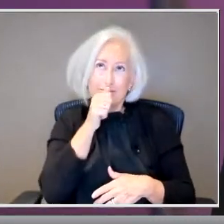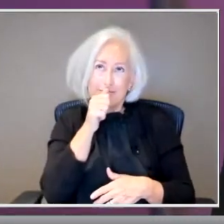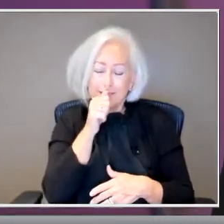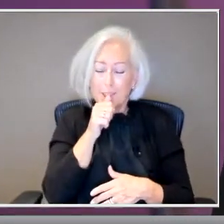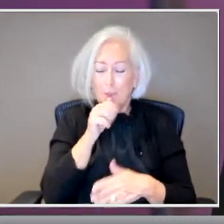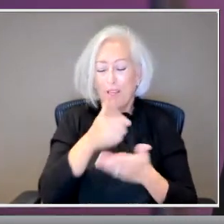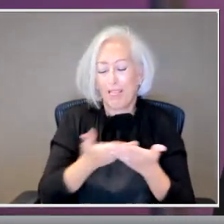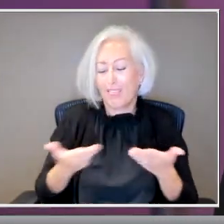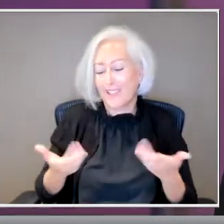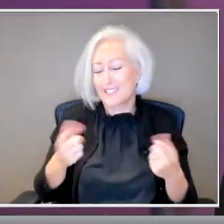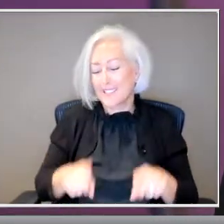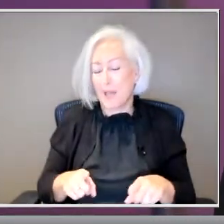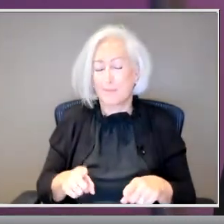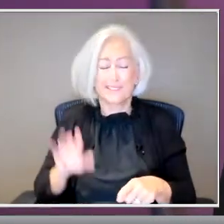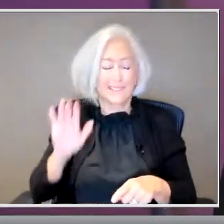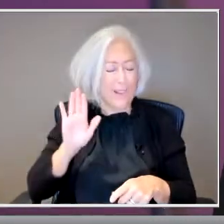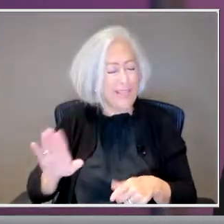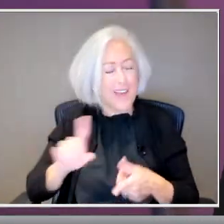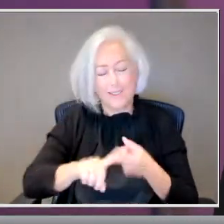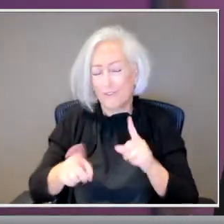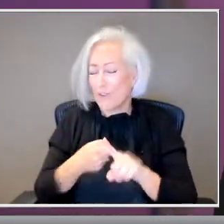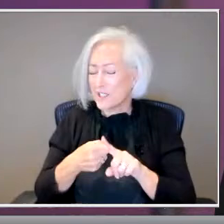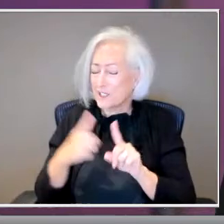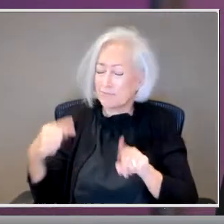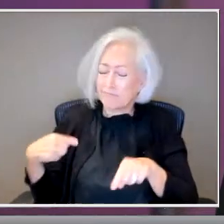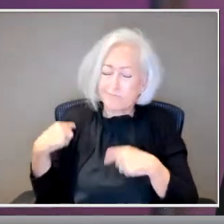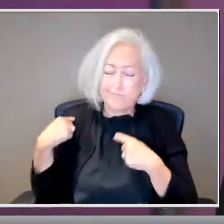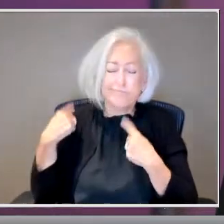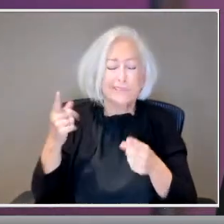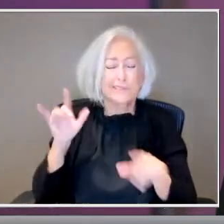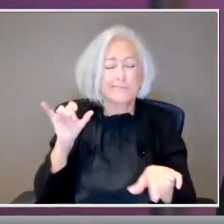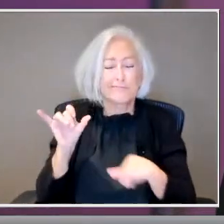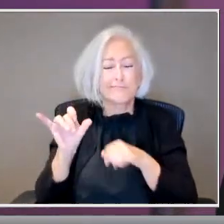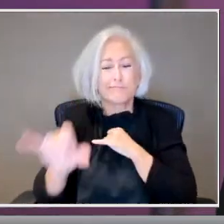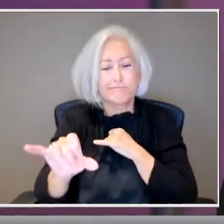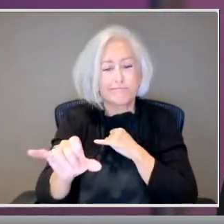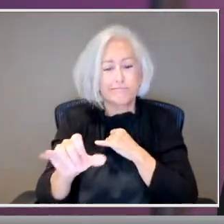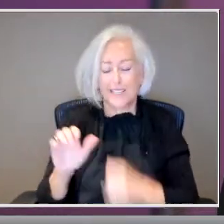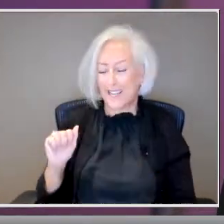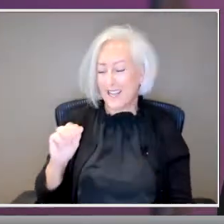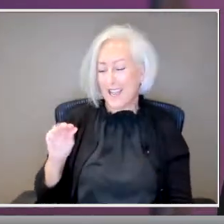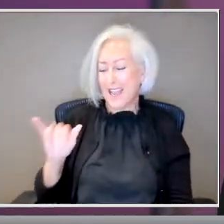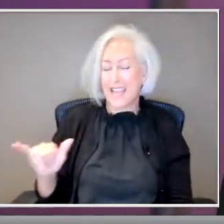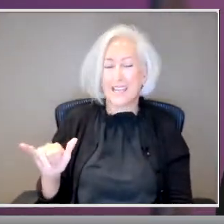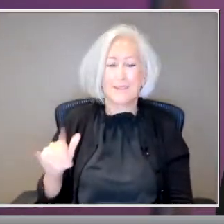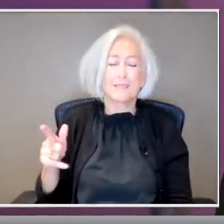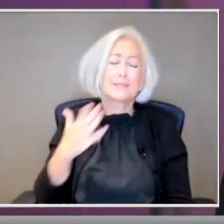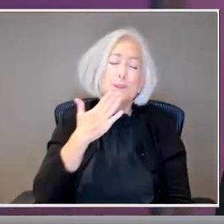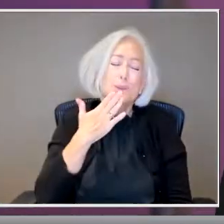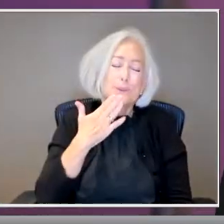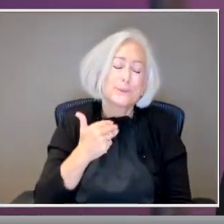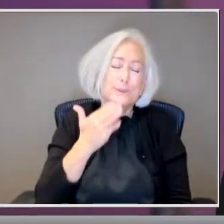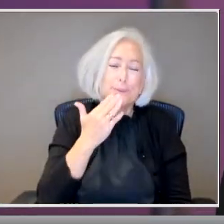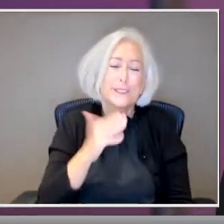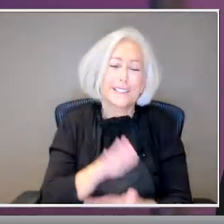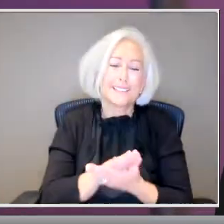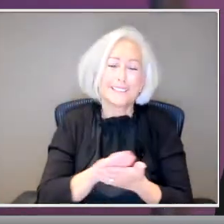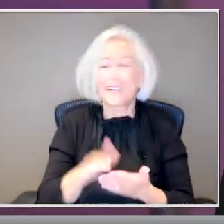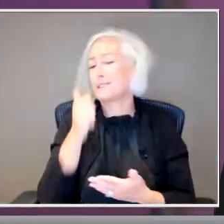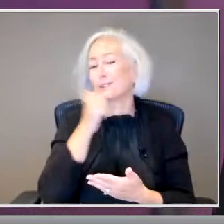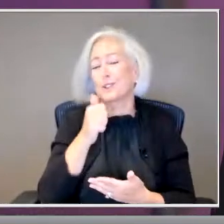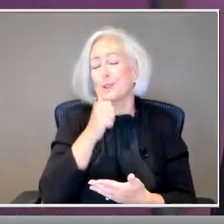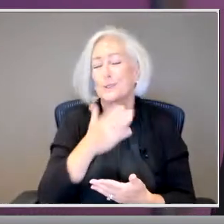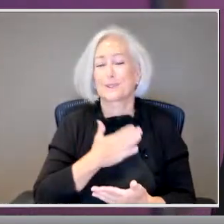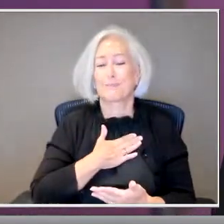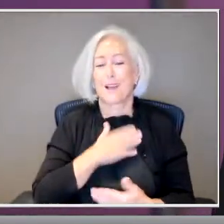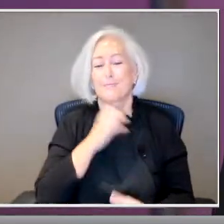are eternal friendships. Right. They are. And so Amy was literally one of the sweetest, nicest girls in the house. So I love